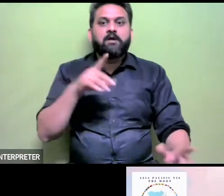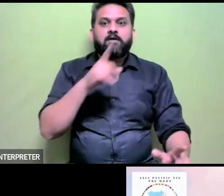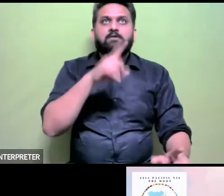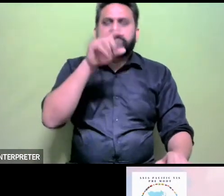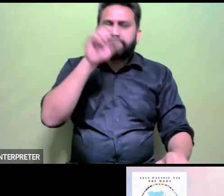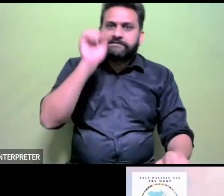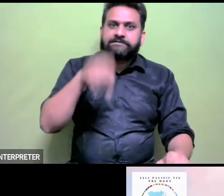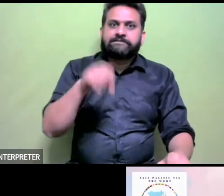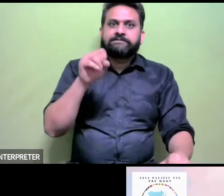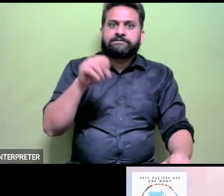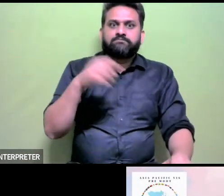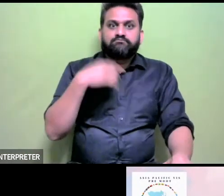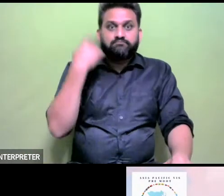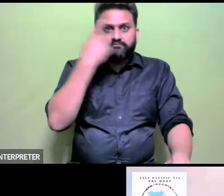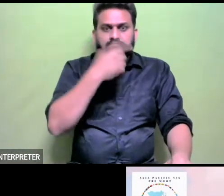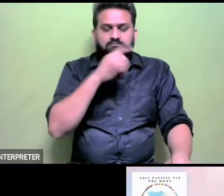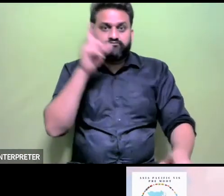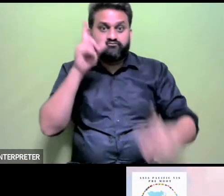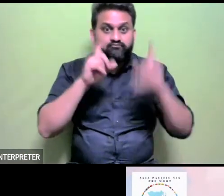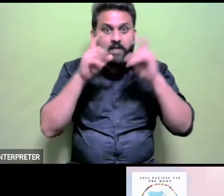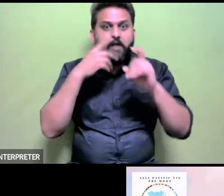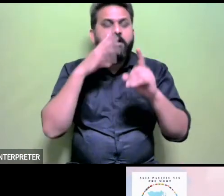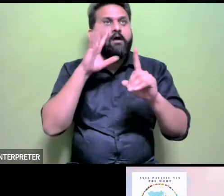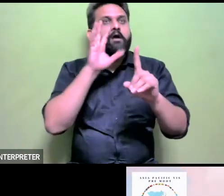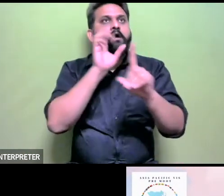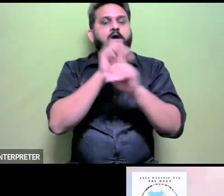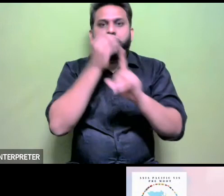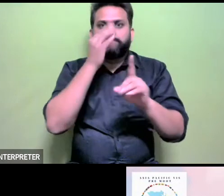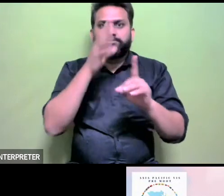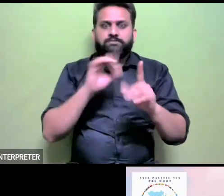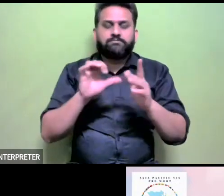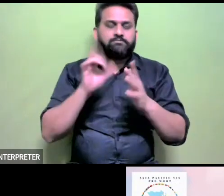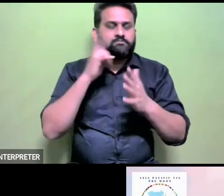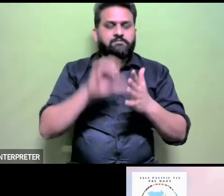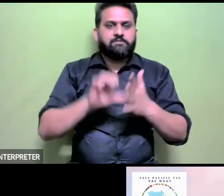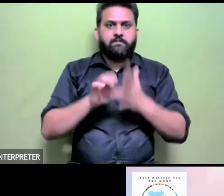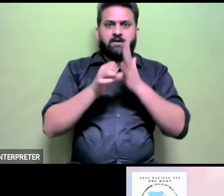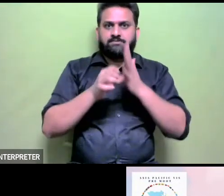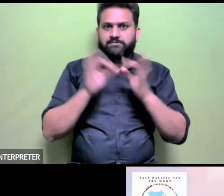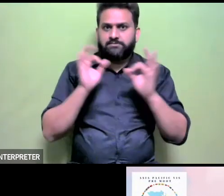it is it. This is it. So it moves like that. So yes, it does matter.